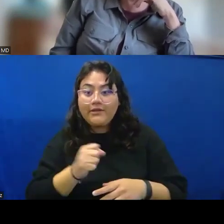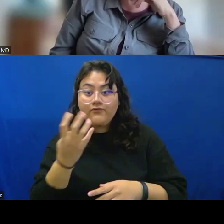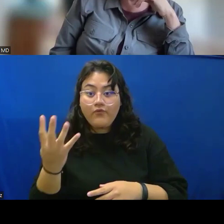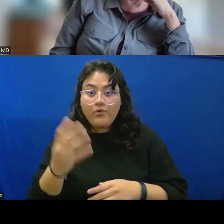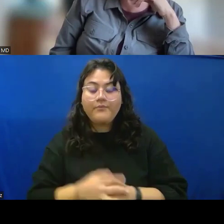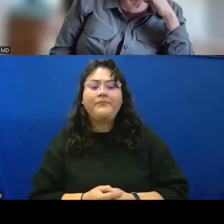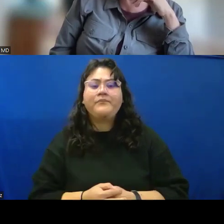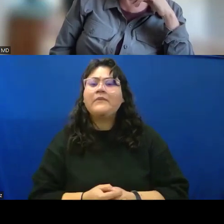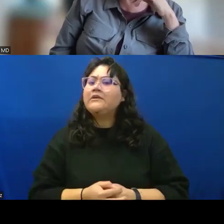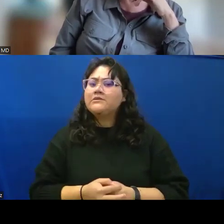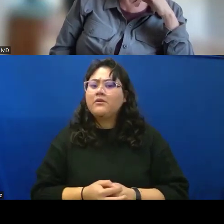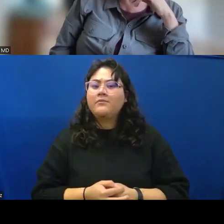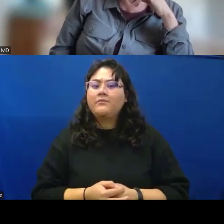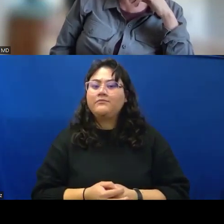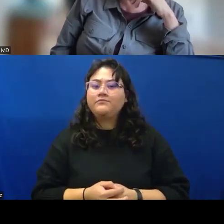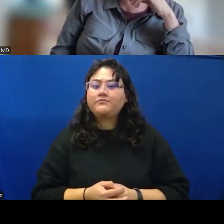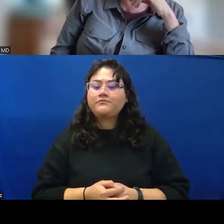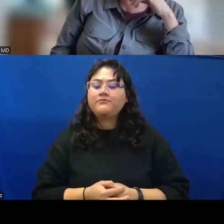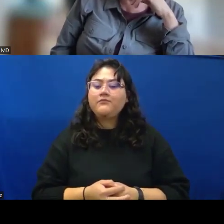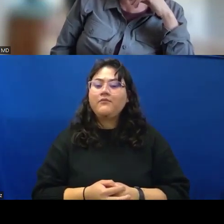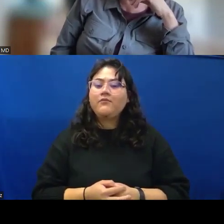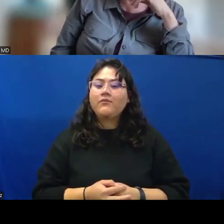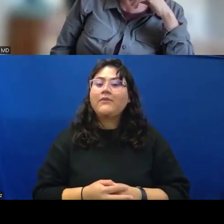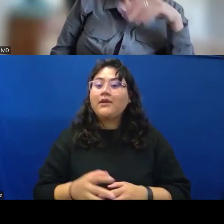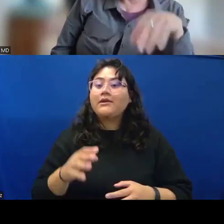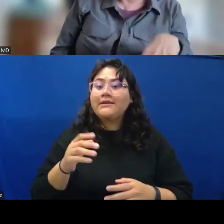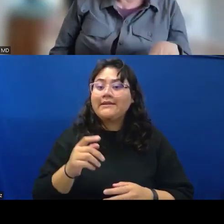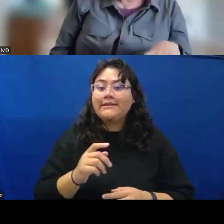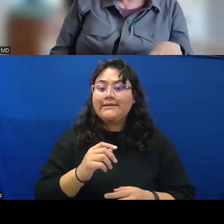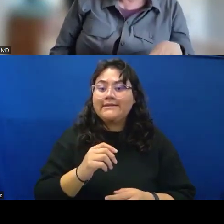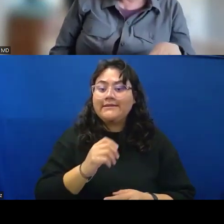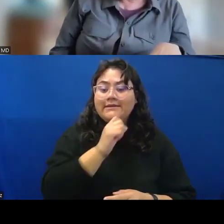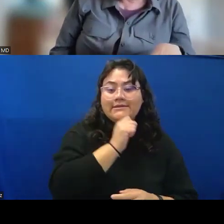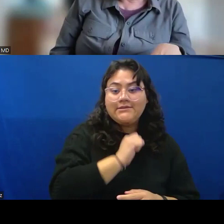know those years are so important for language acquisition?